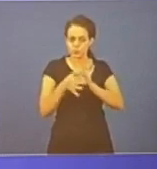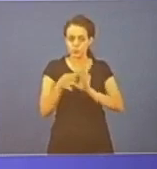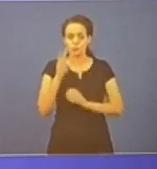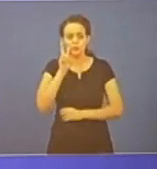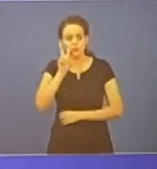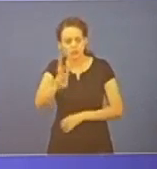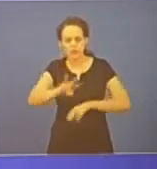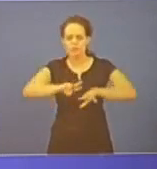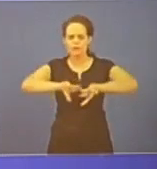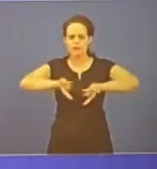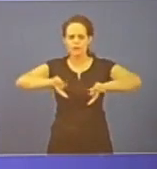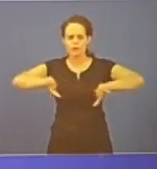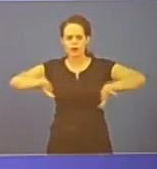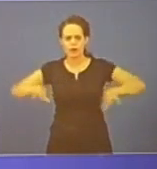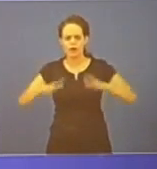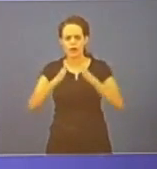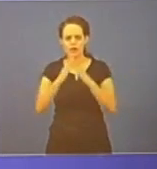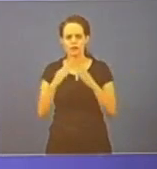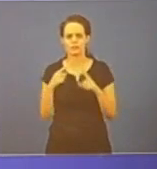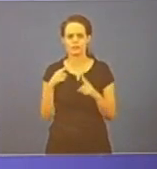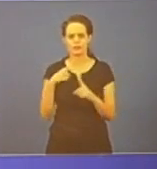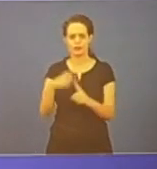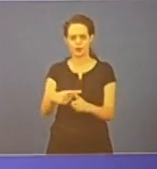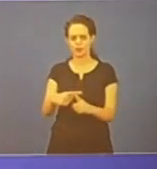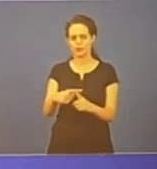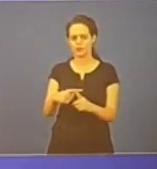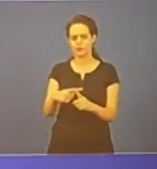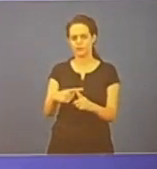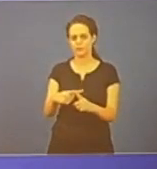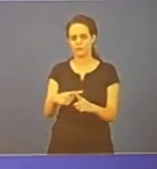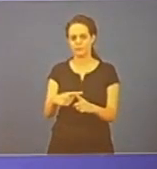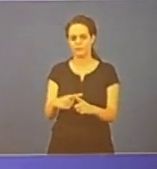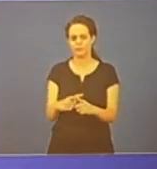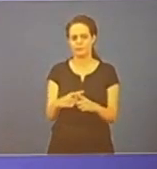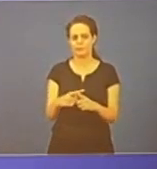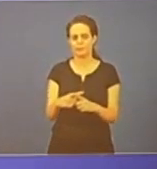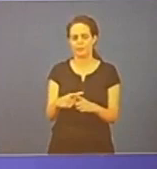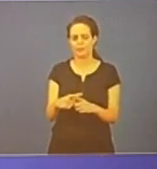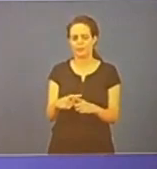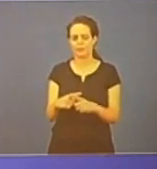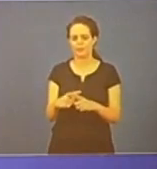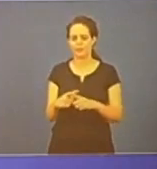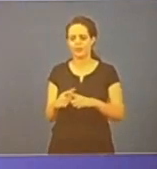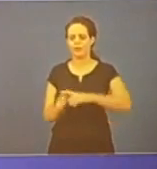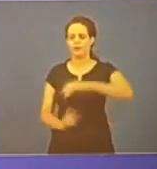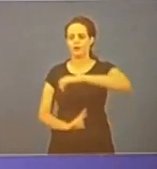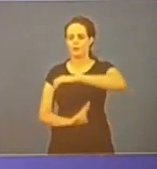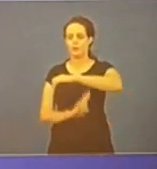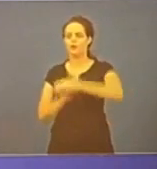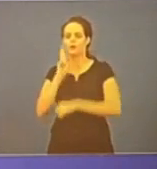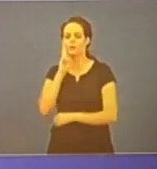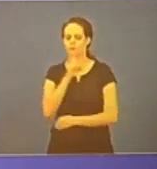Following the seminar now, we have several churches, Cacoal, Rondônia,